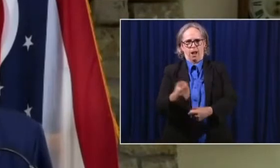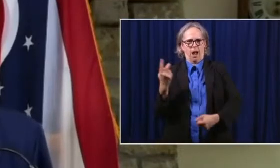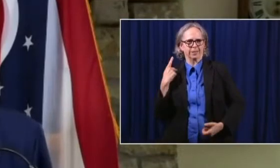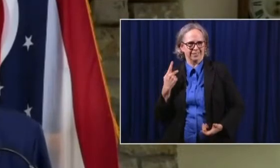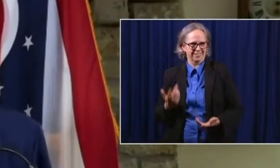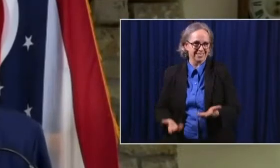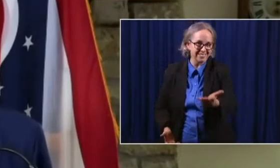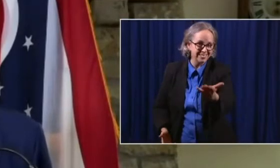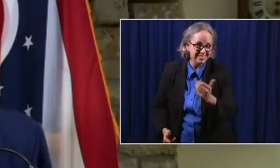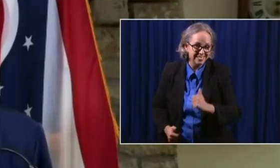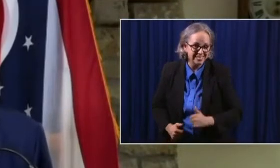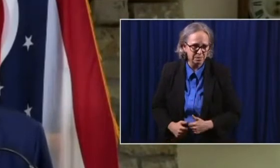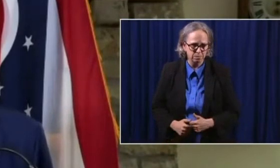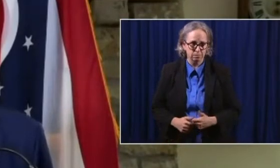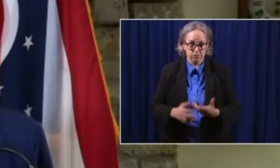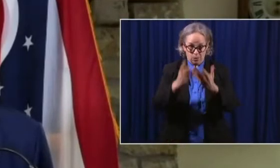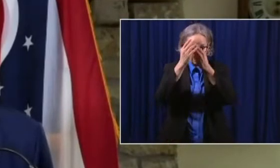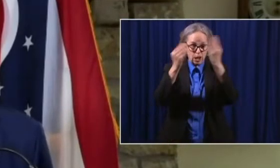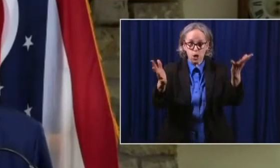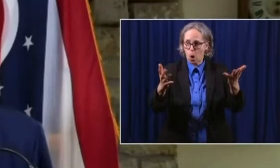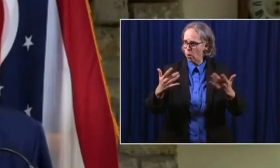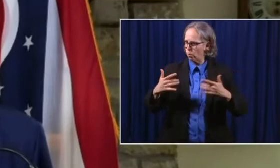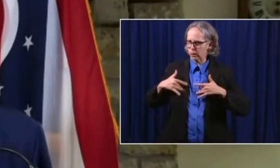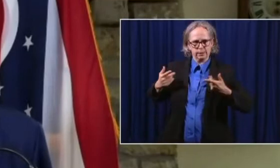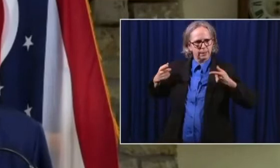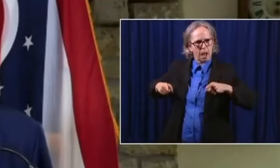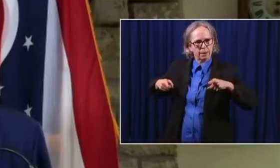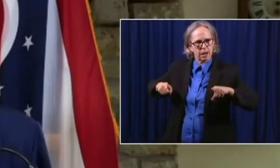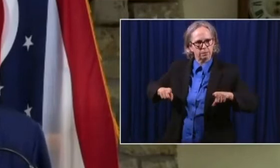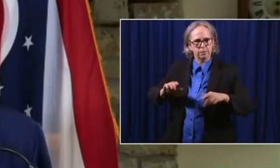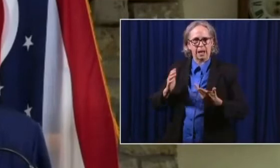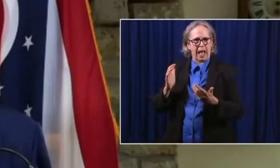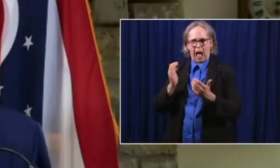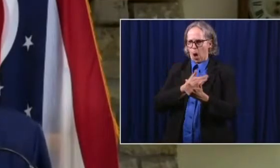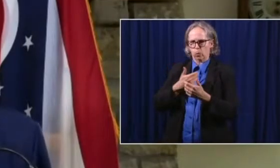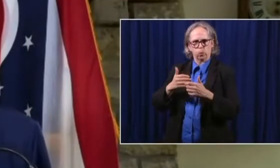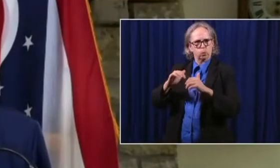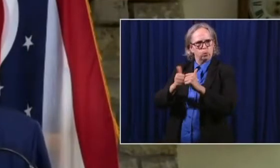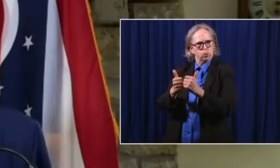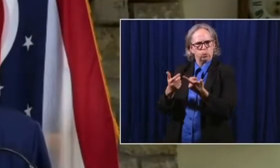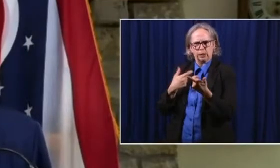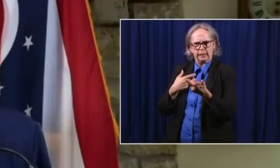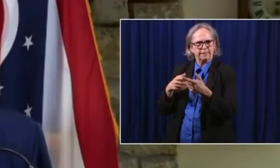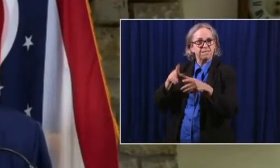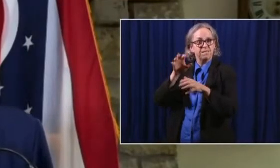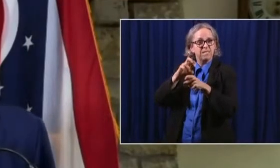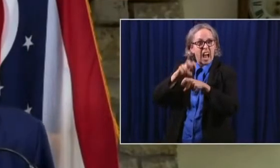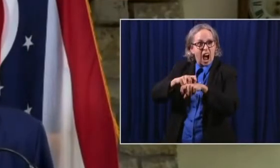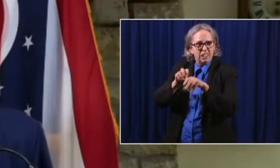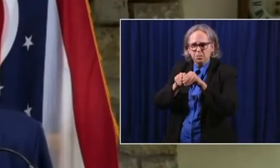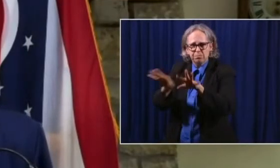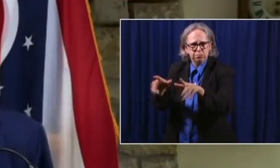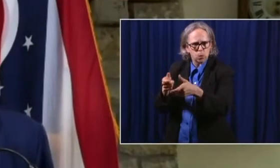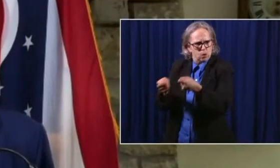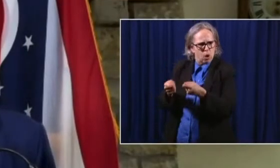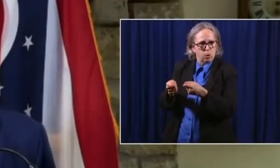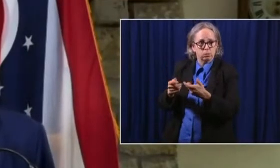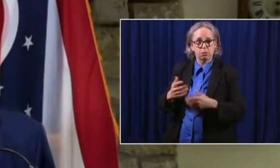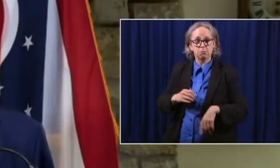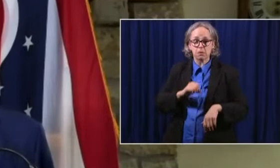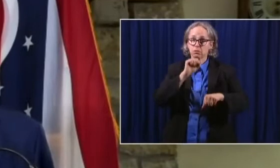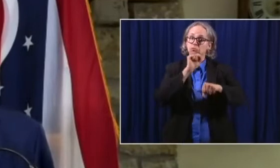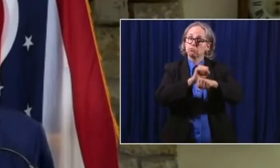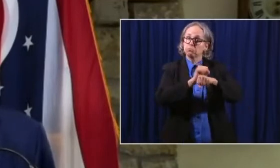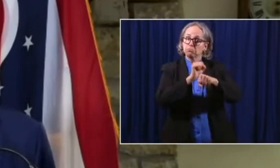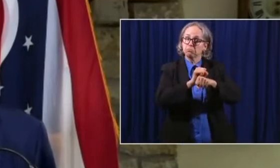is to keep the virus down. I'm optimistic about our future. We're seeing our unemployment numbers down, but obviously we're not